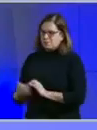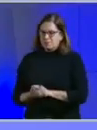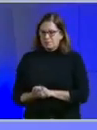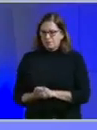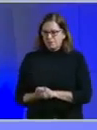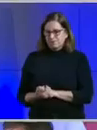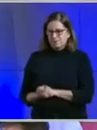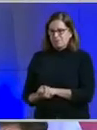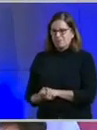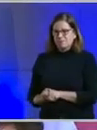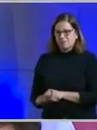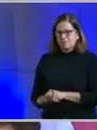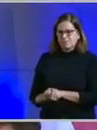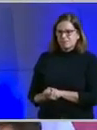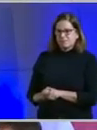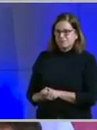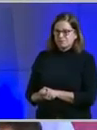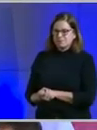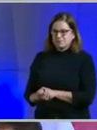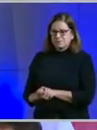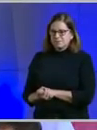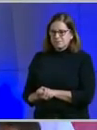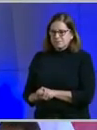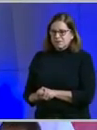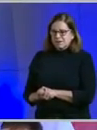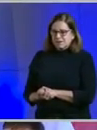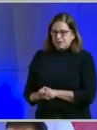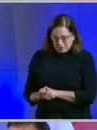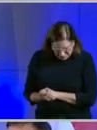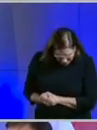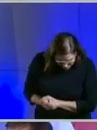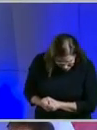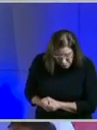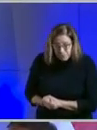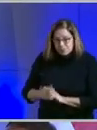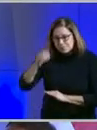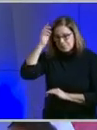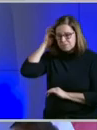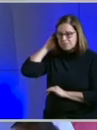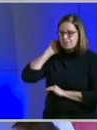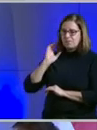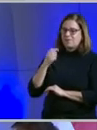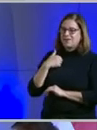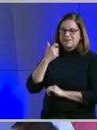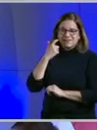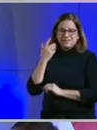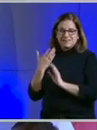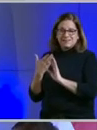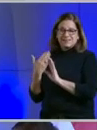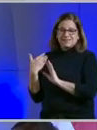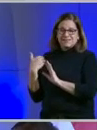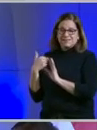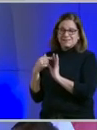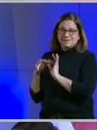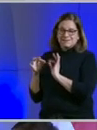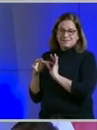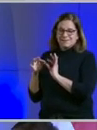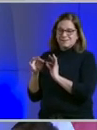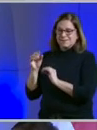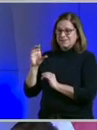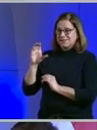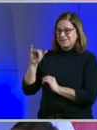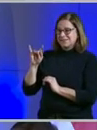I want to ask you, Neil, so Mayor Williams mentioned during the Fenty administration when you were city administrator that there was a big investment in